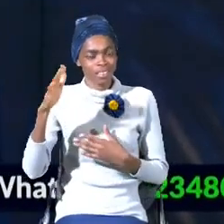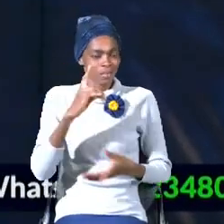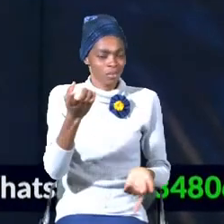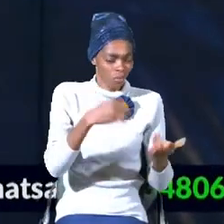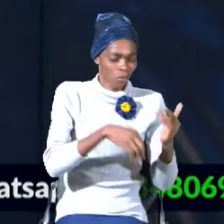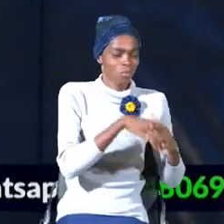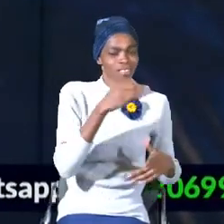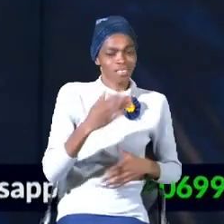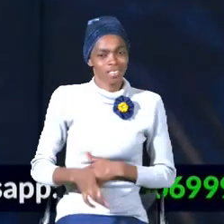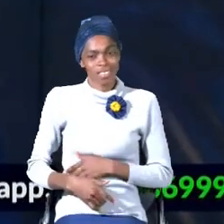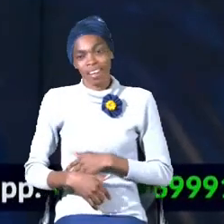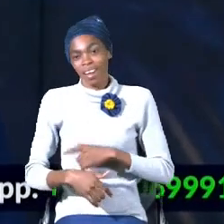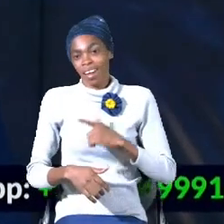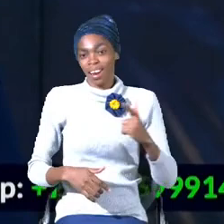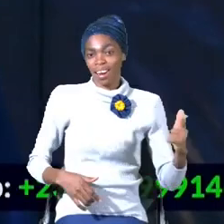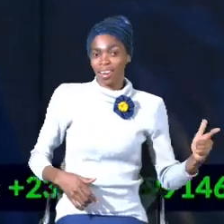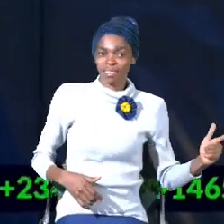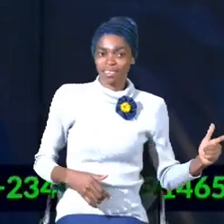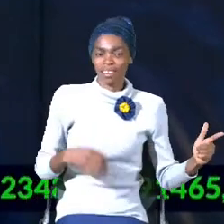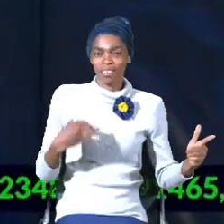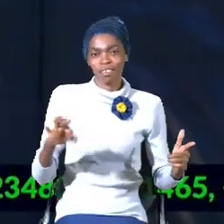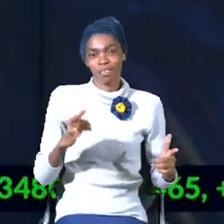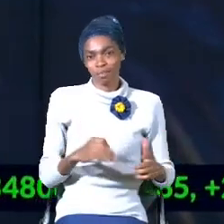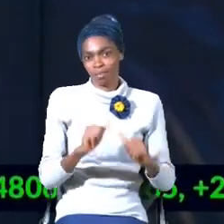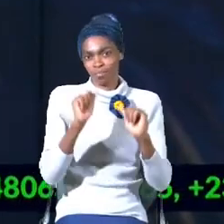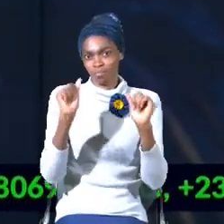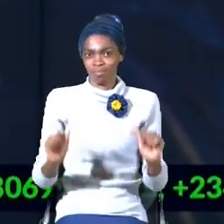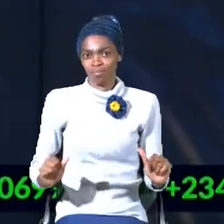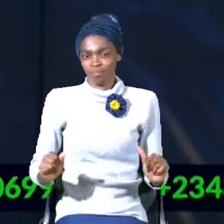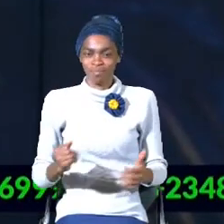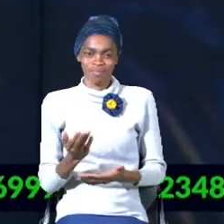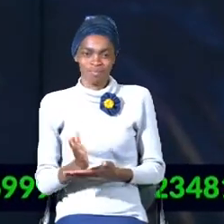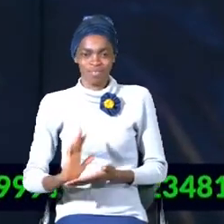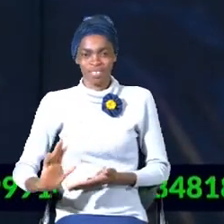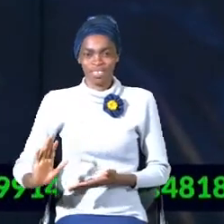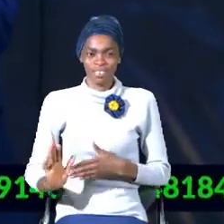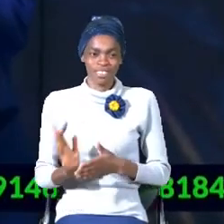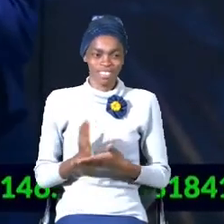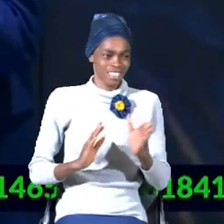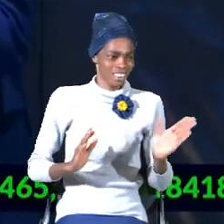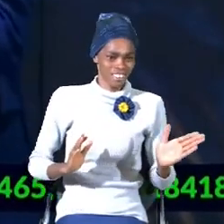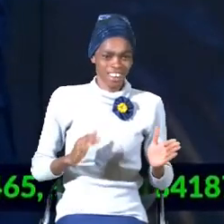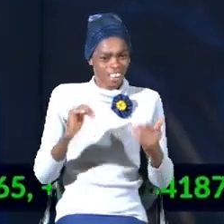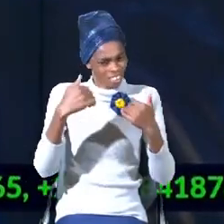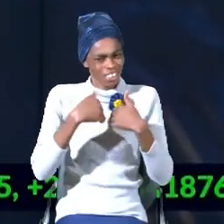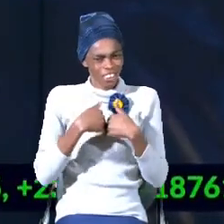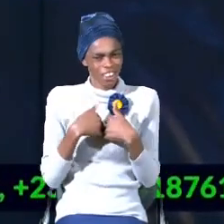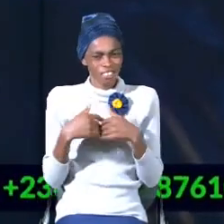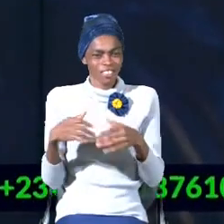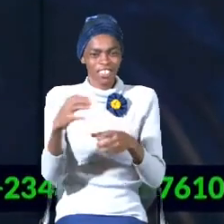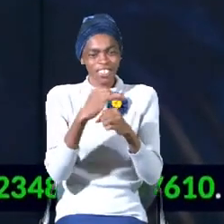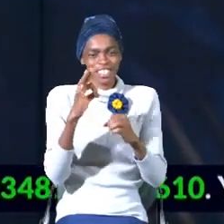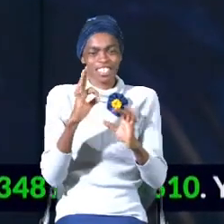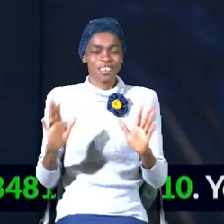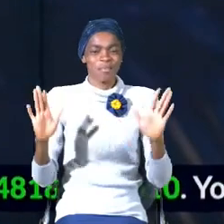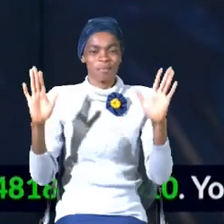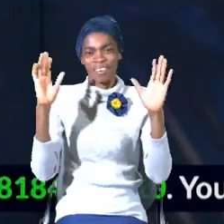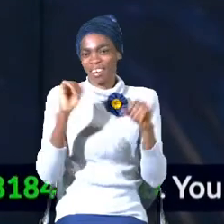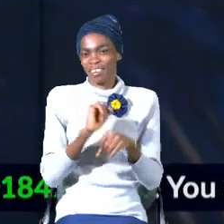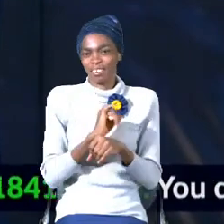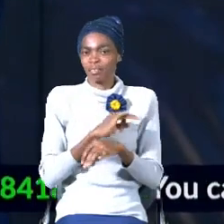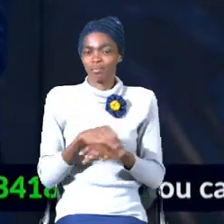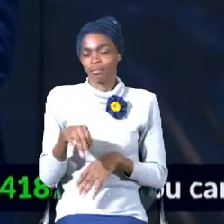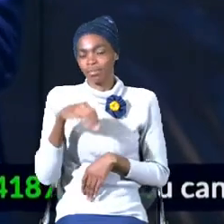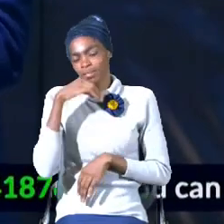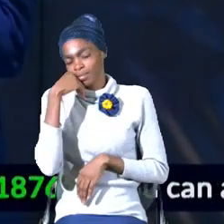of the podium. I know somebody somewhere has gotten it. If you have gotten it, don't be shy. Don't be shy. We want to hear from